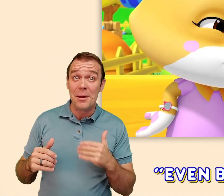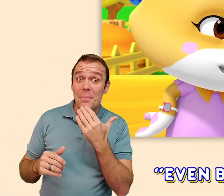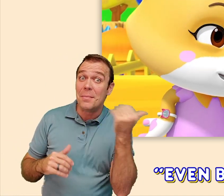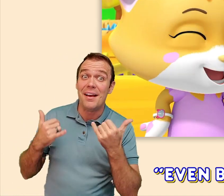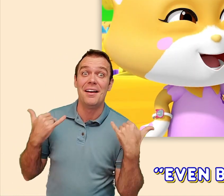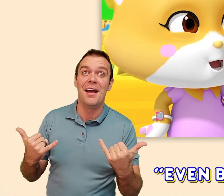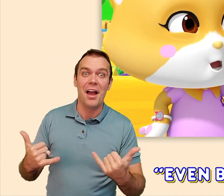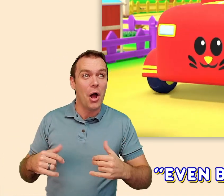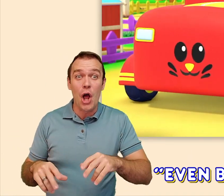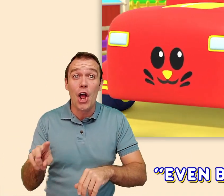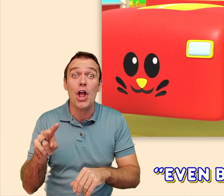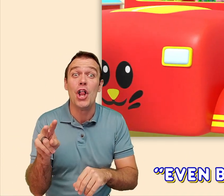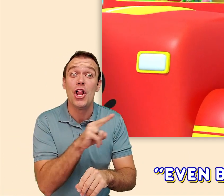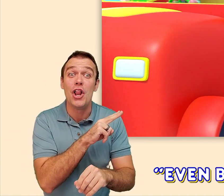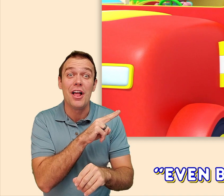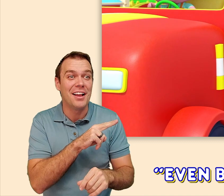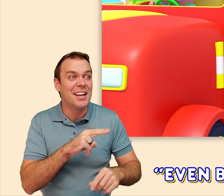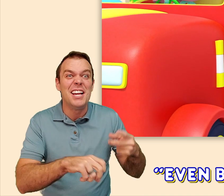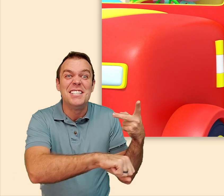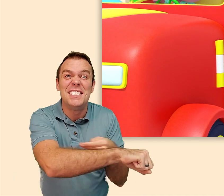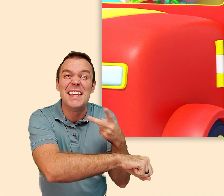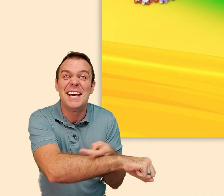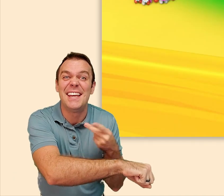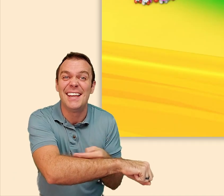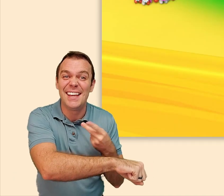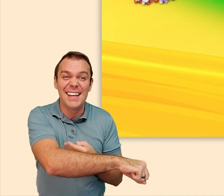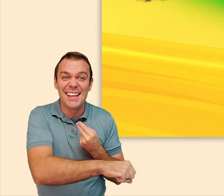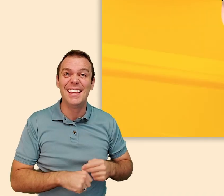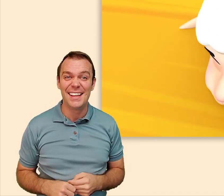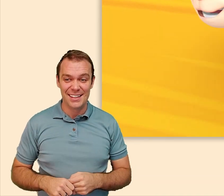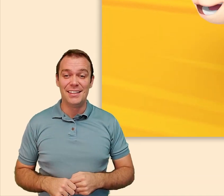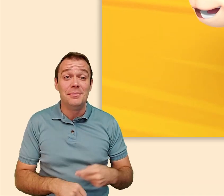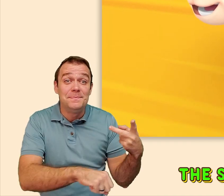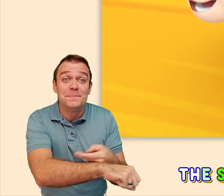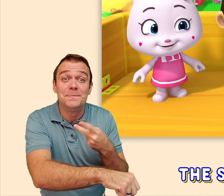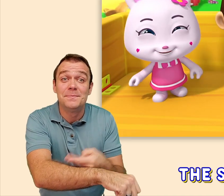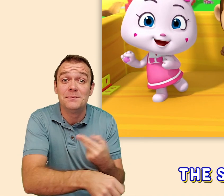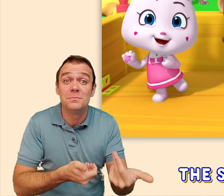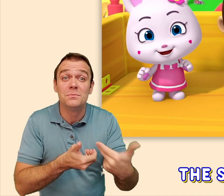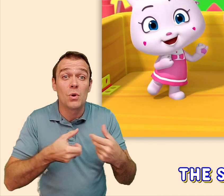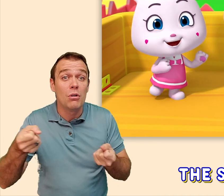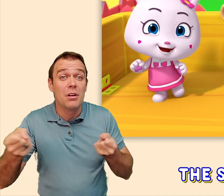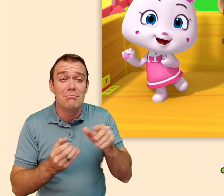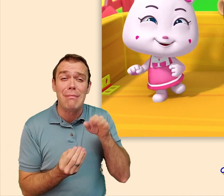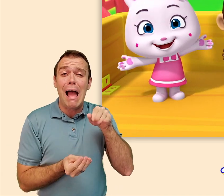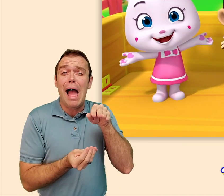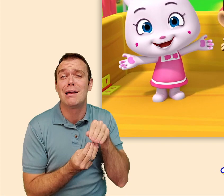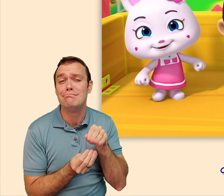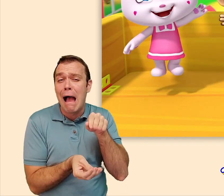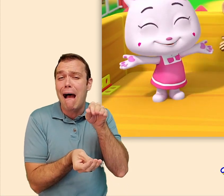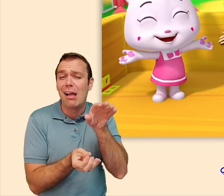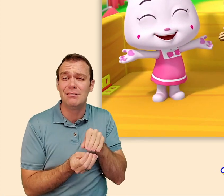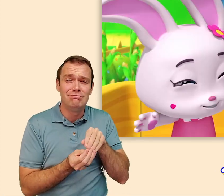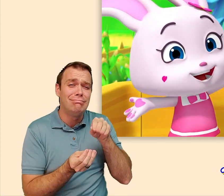Even better now. Look, it's sheep. Bah! The sheep on the tractor goes ba